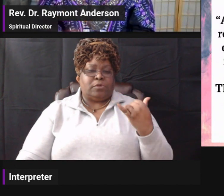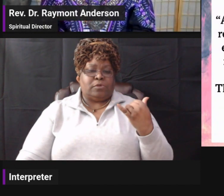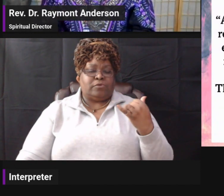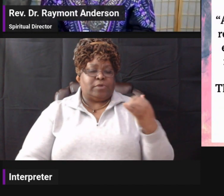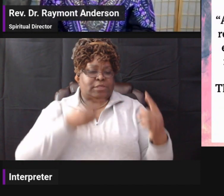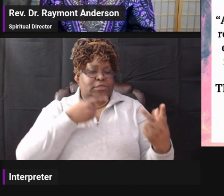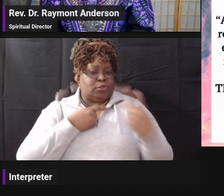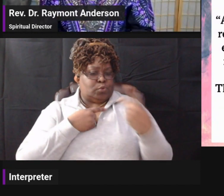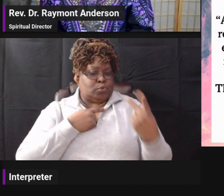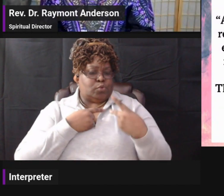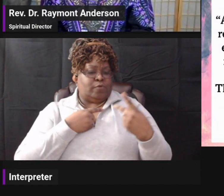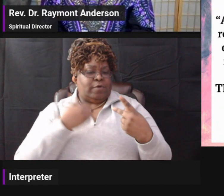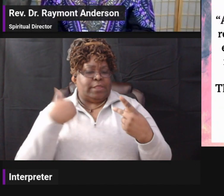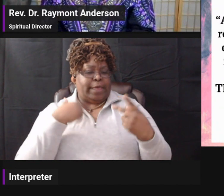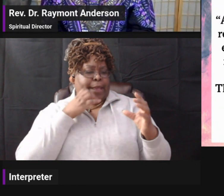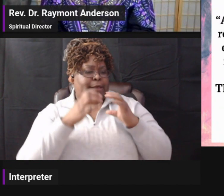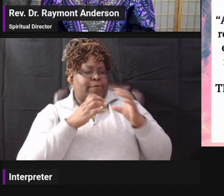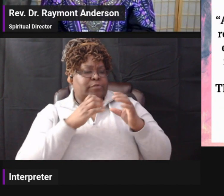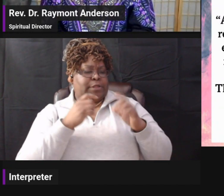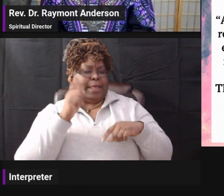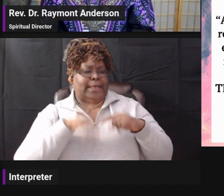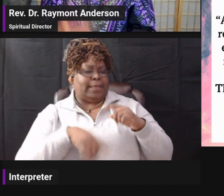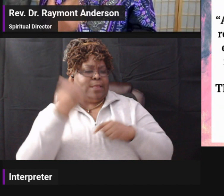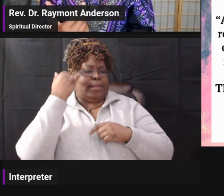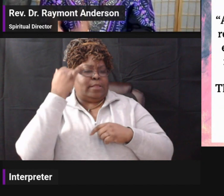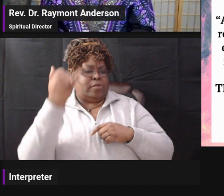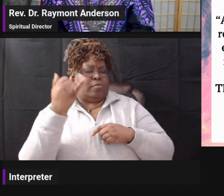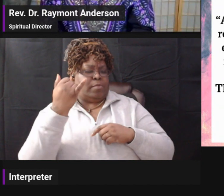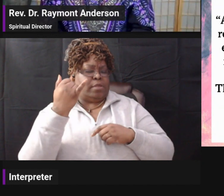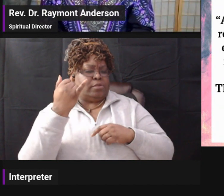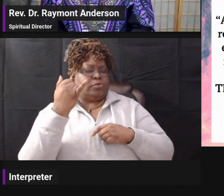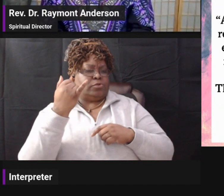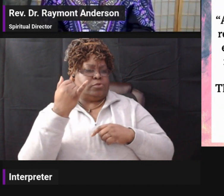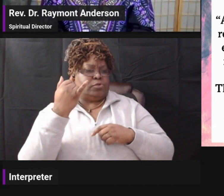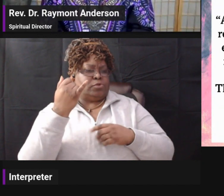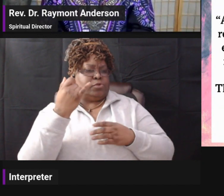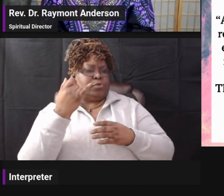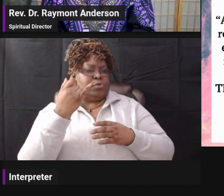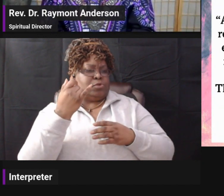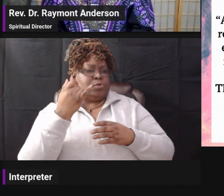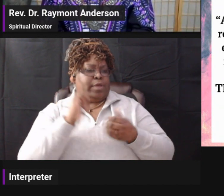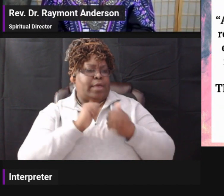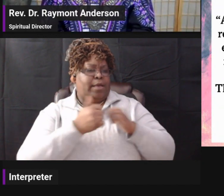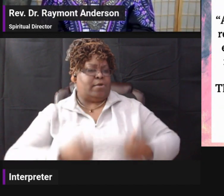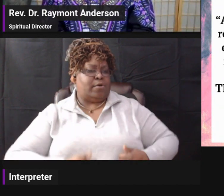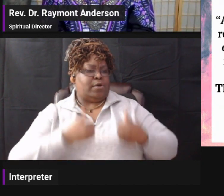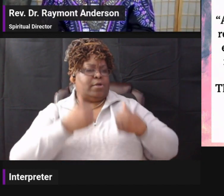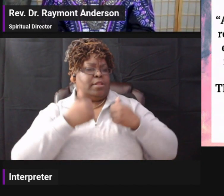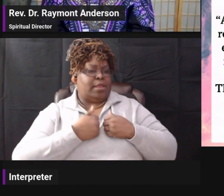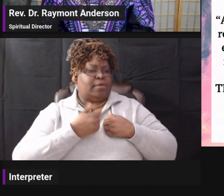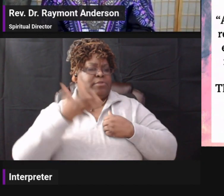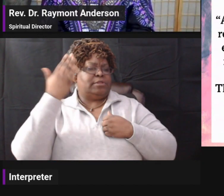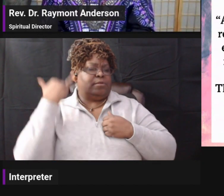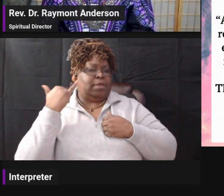Tracy and I have often conversed about, I can't imagine what it must have been like to